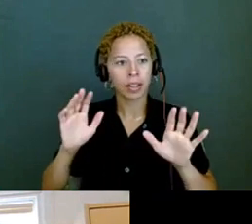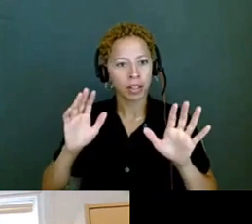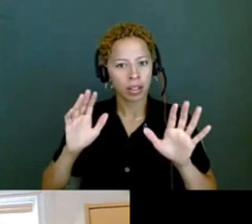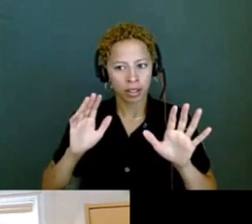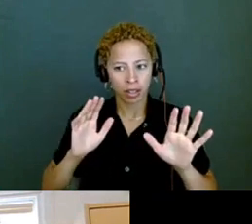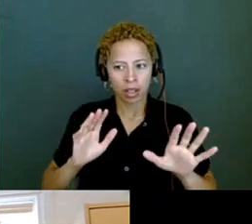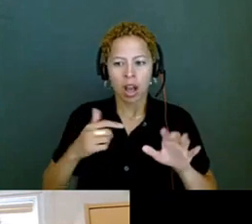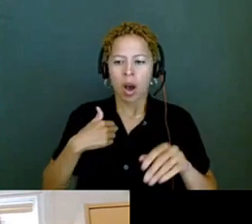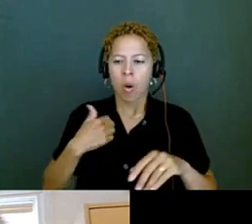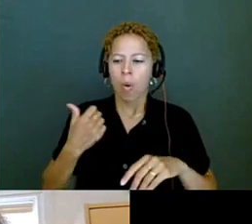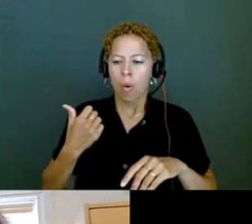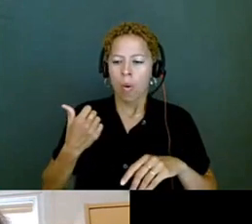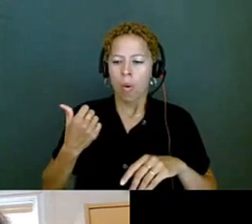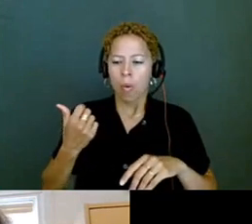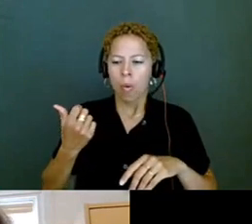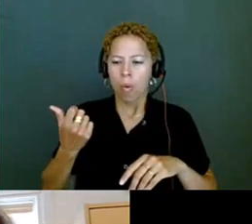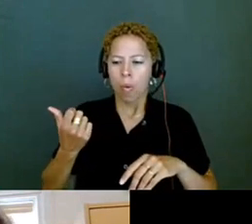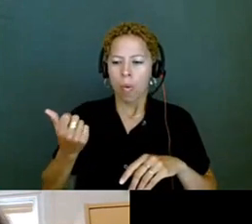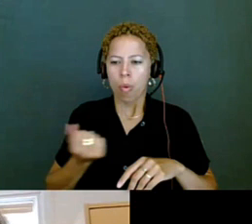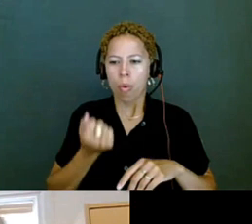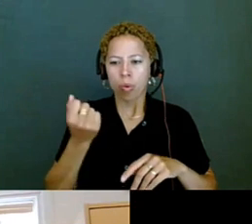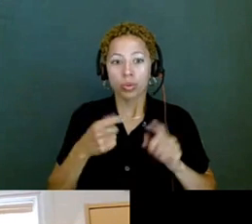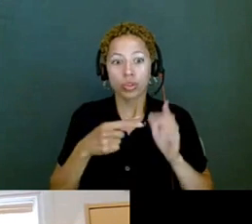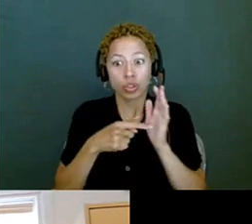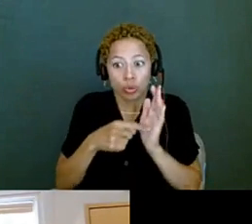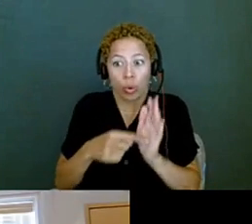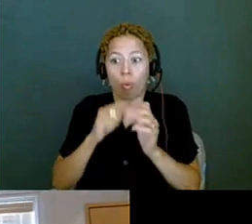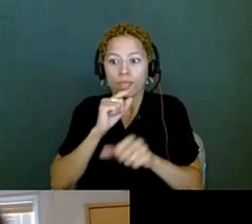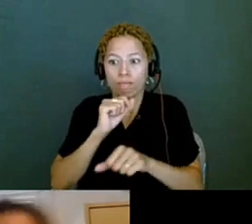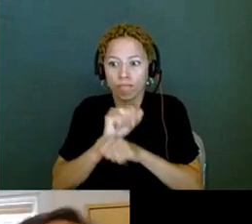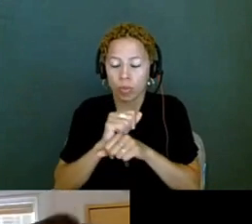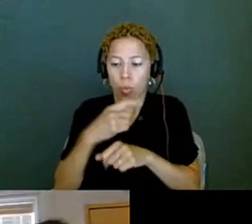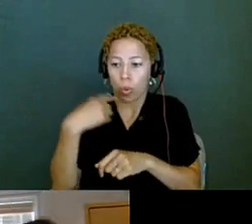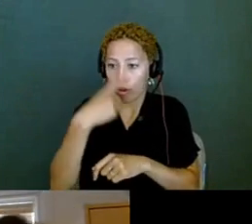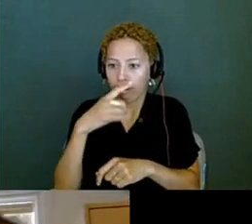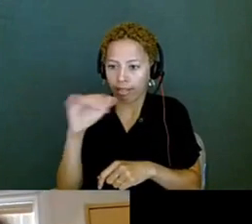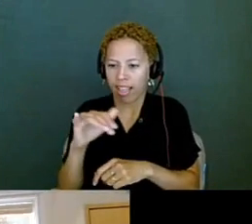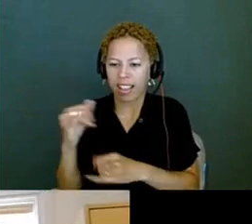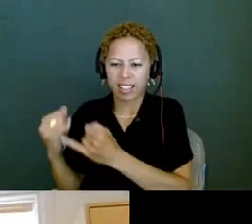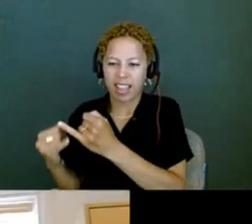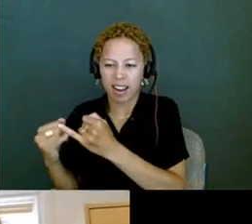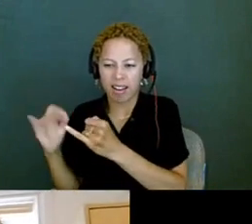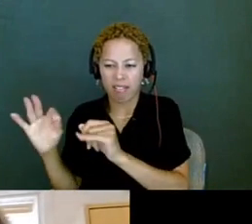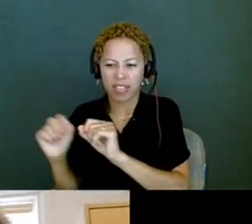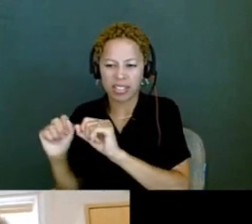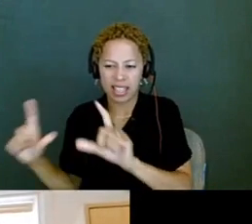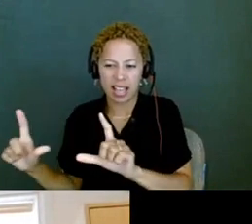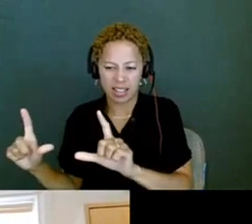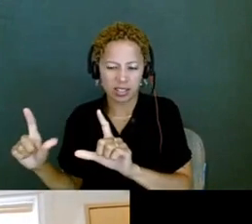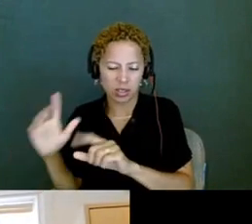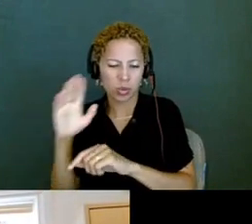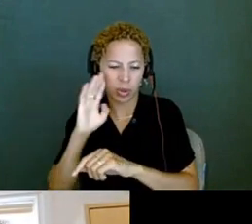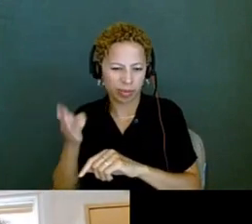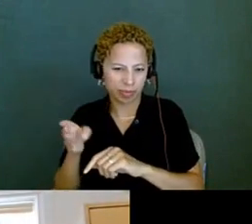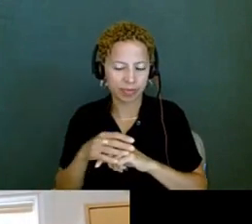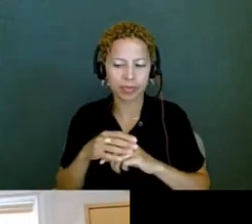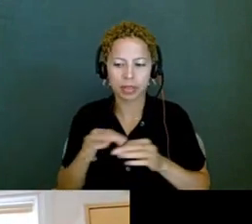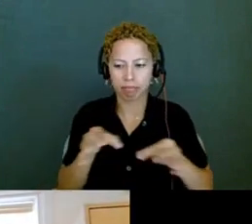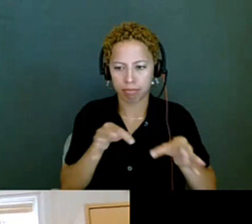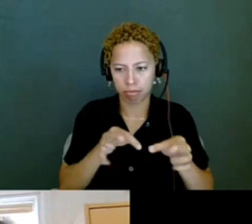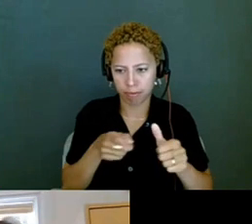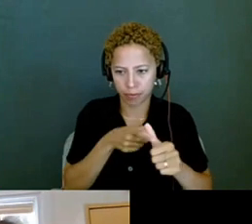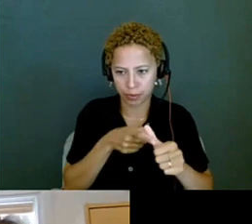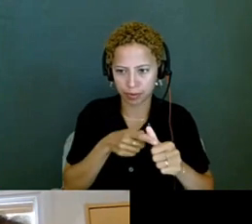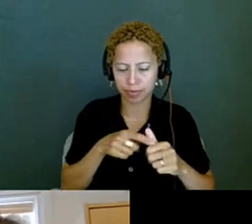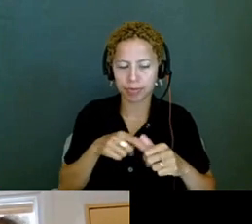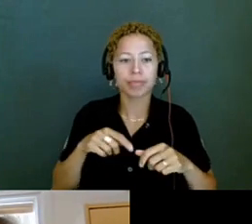the end of my slides. Okay, if that's okay, just kind of make it a little easier. So, but for Canva,